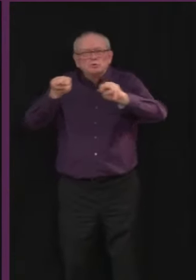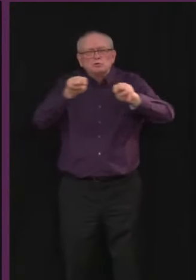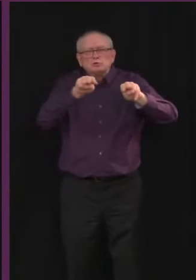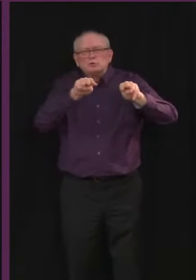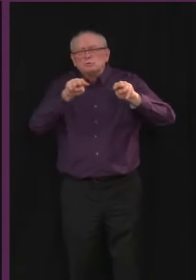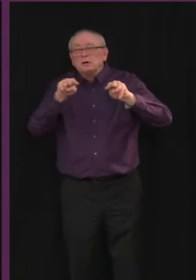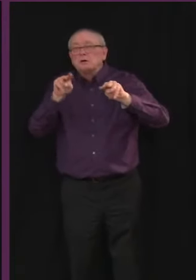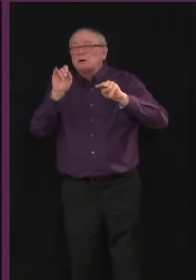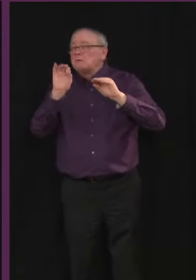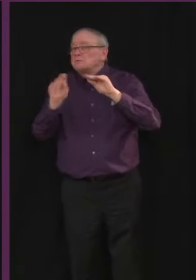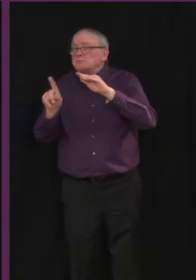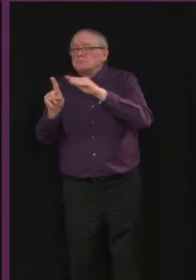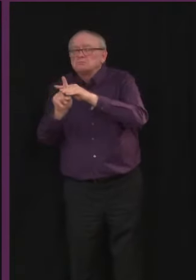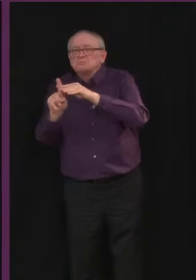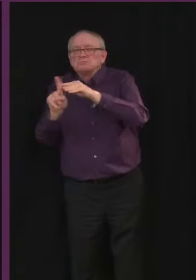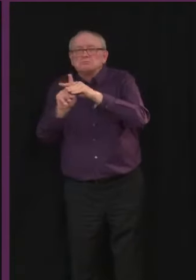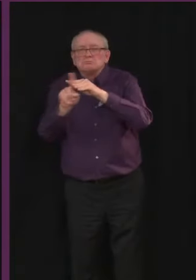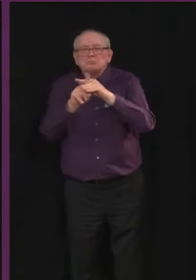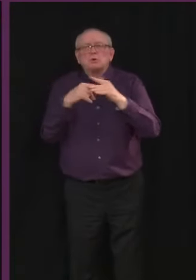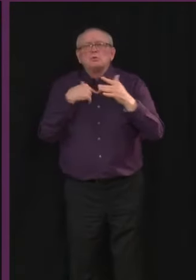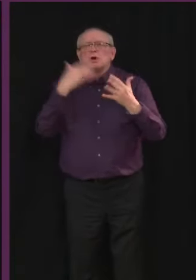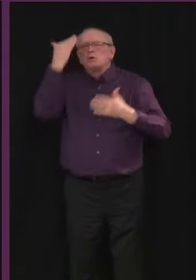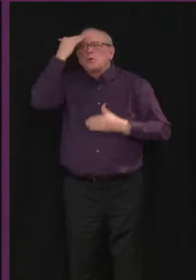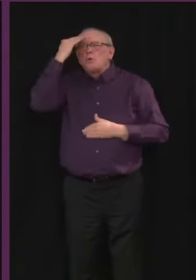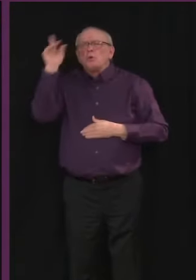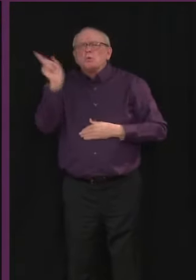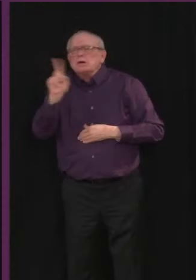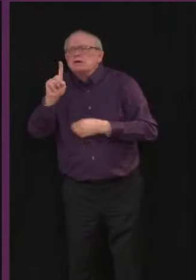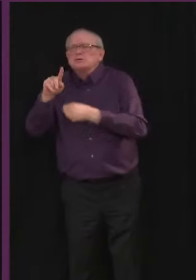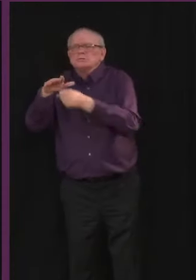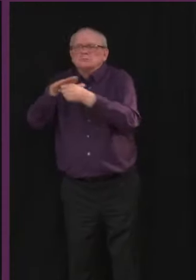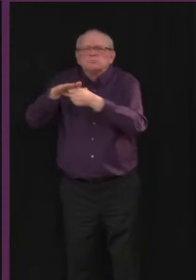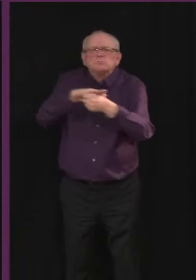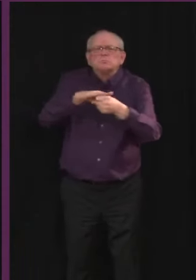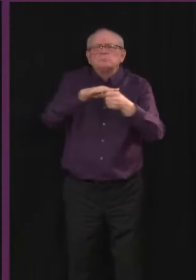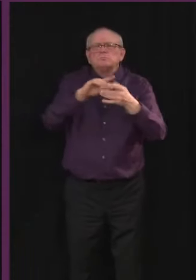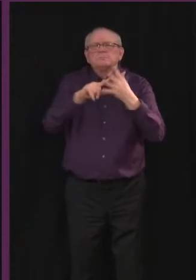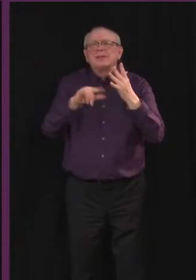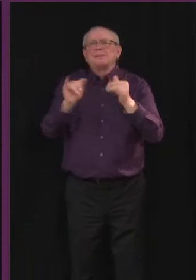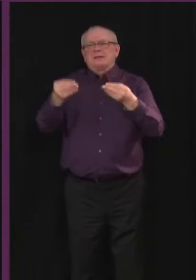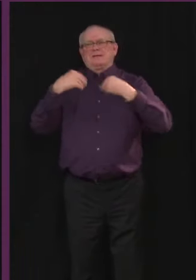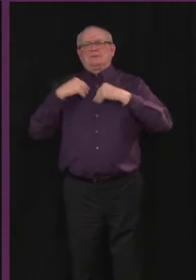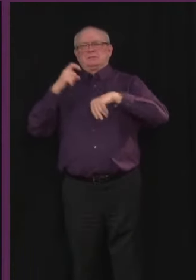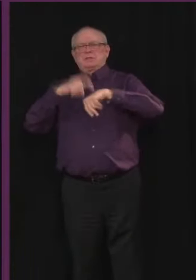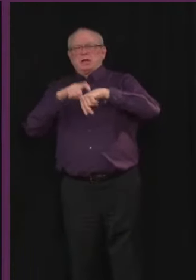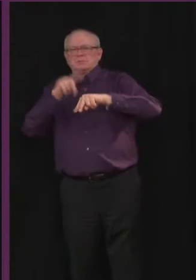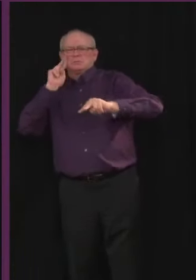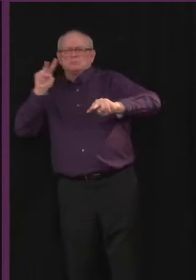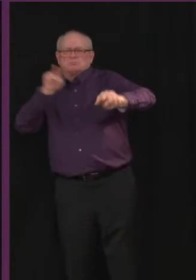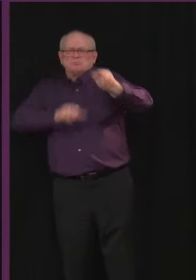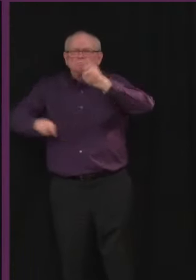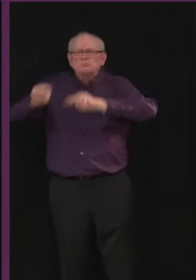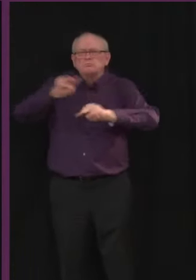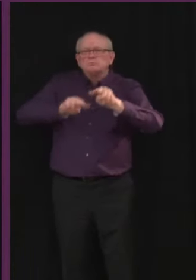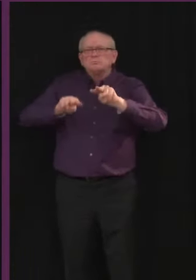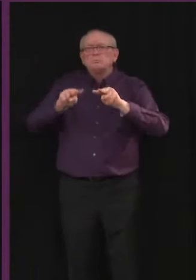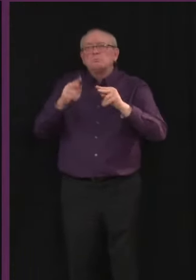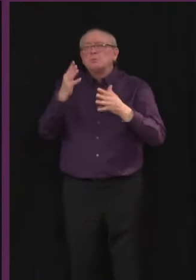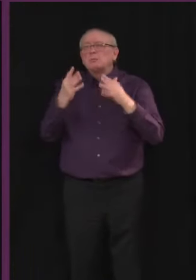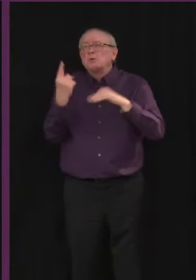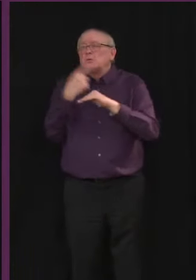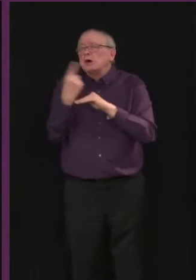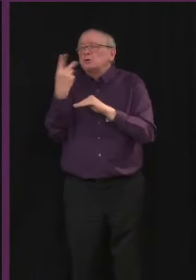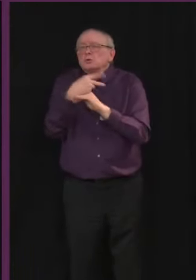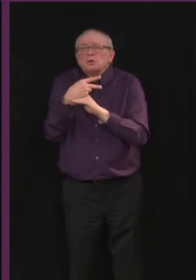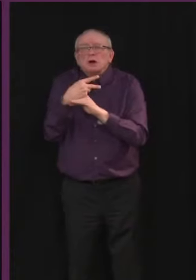fully evaluate whether this is a few-day fluctuation or whether this is a longer trend that is concerning. Operator,